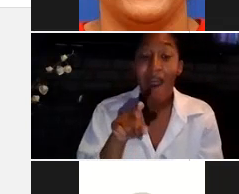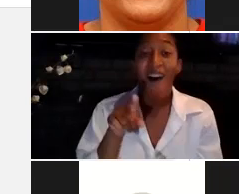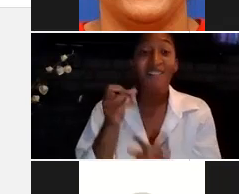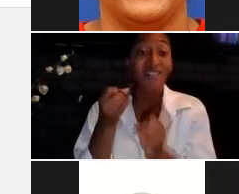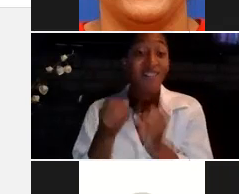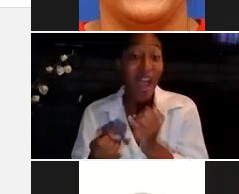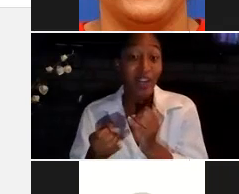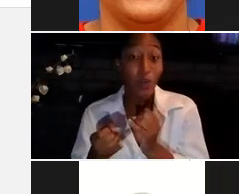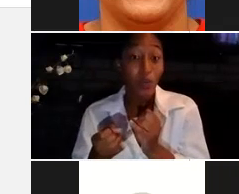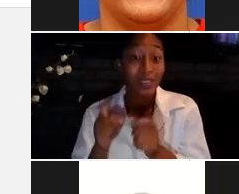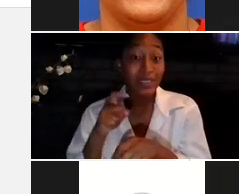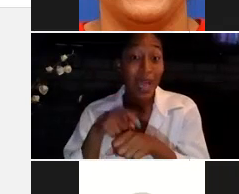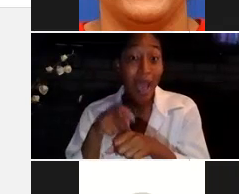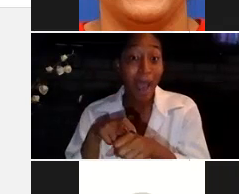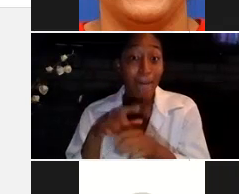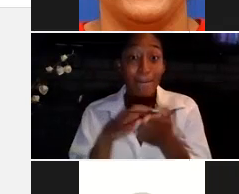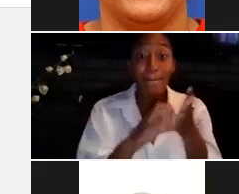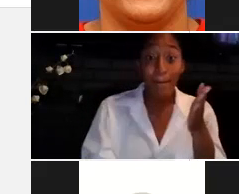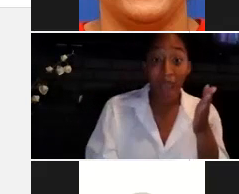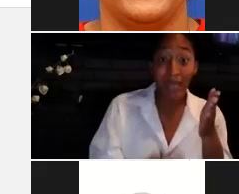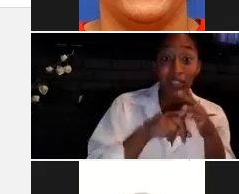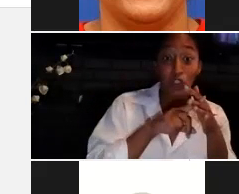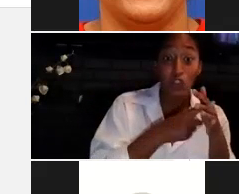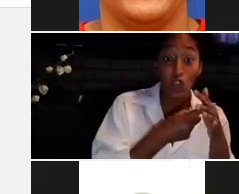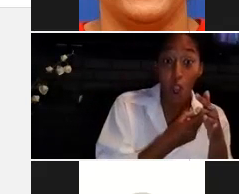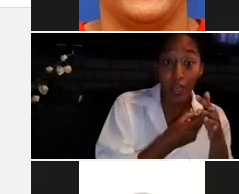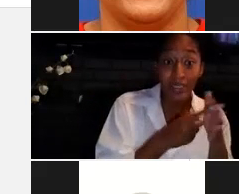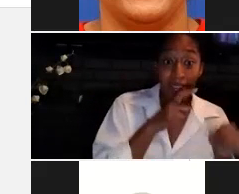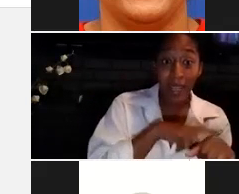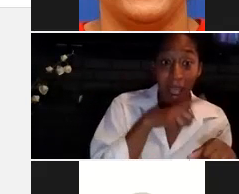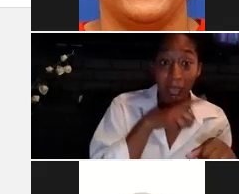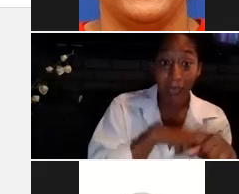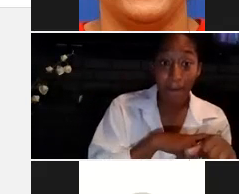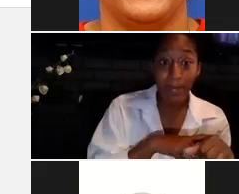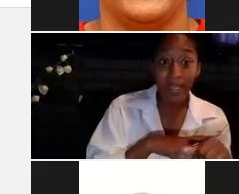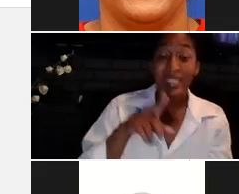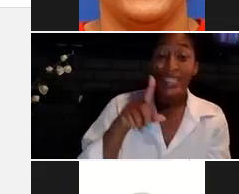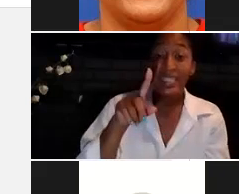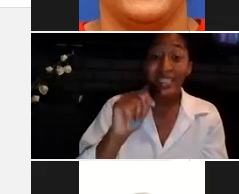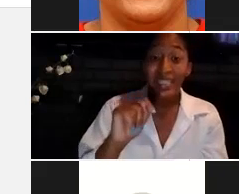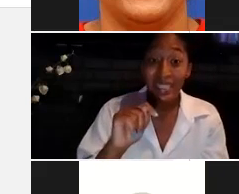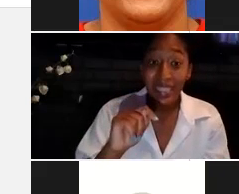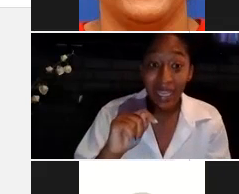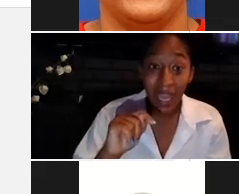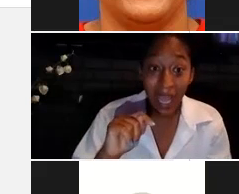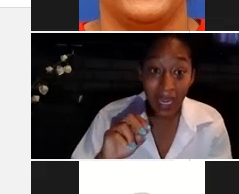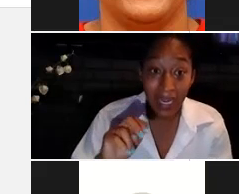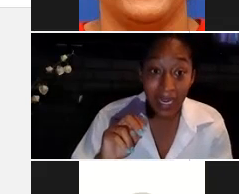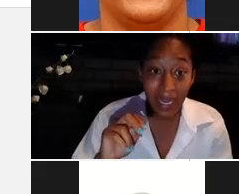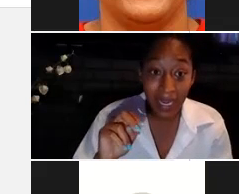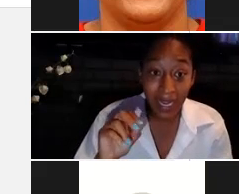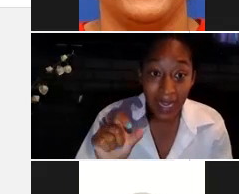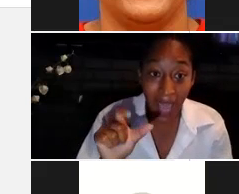I said, a lot of times we use t naught equals 0 because we say what was the time when our clock was